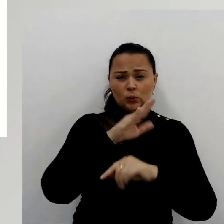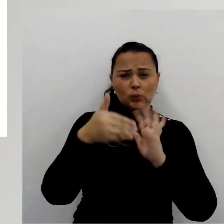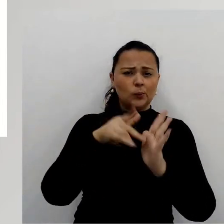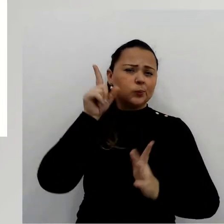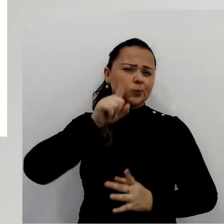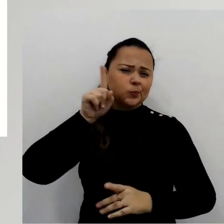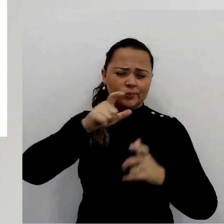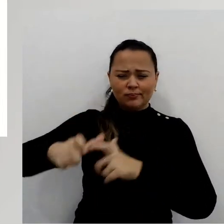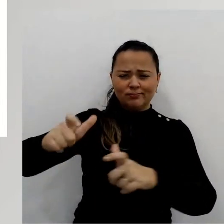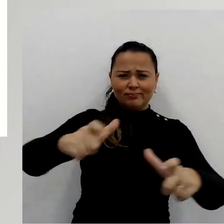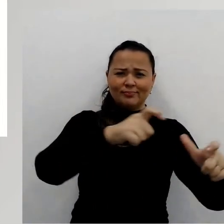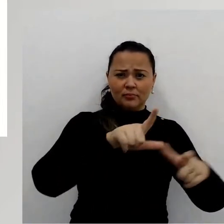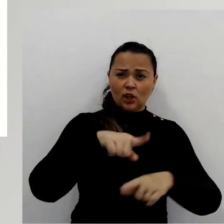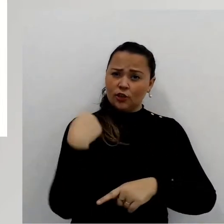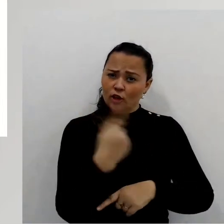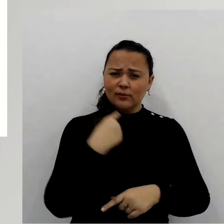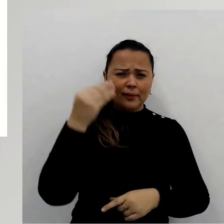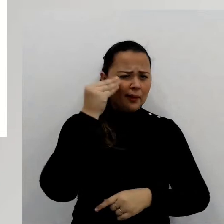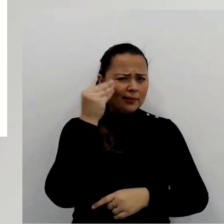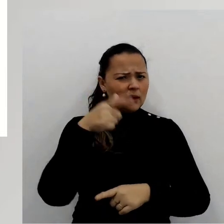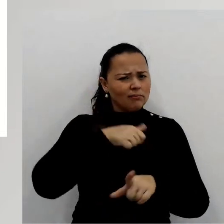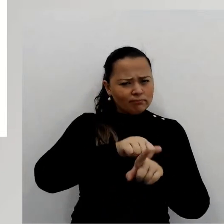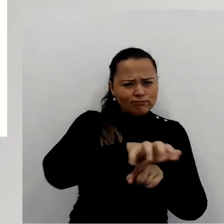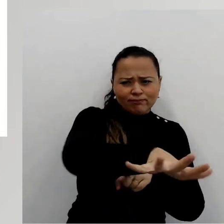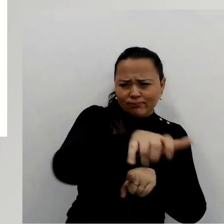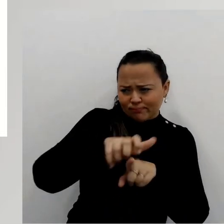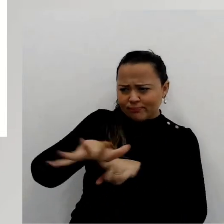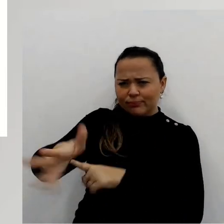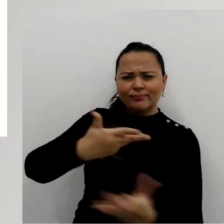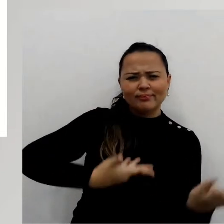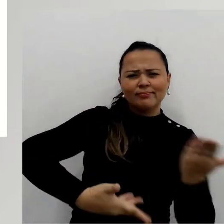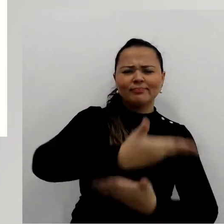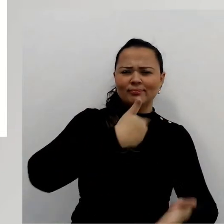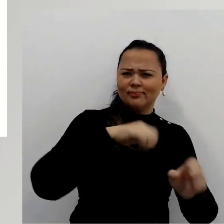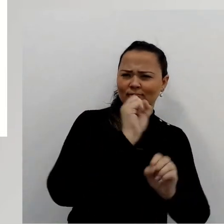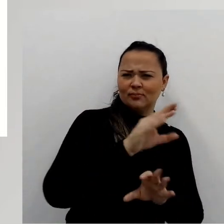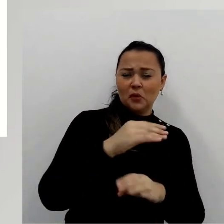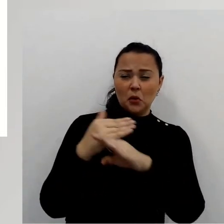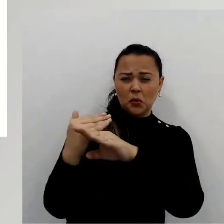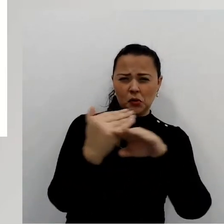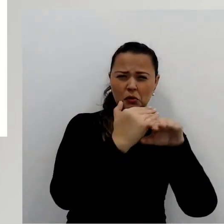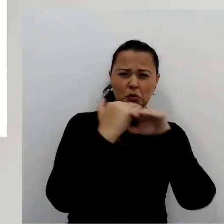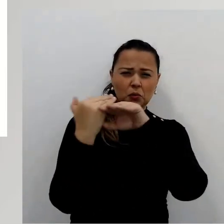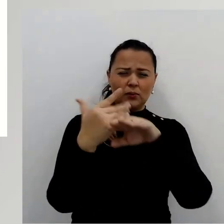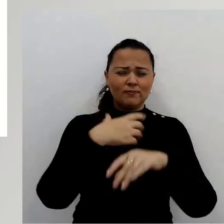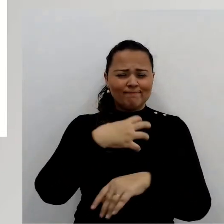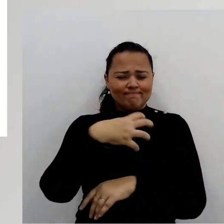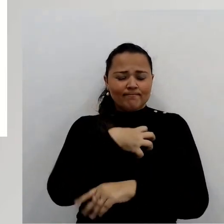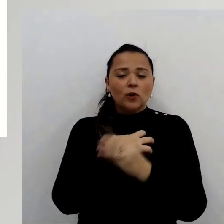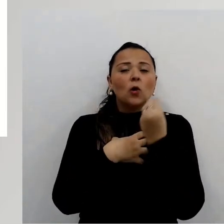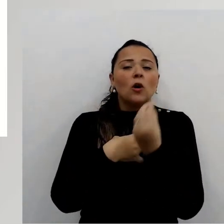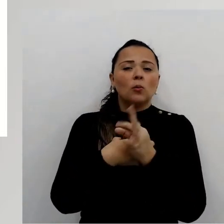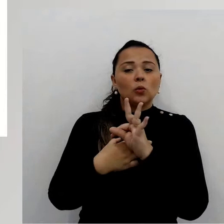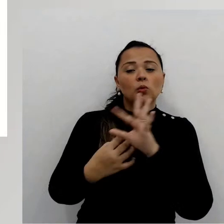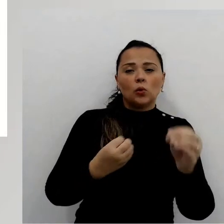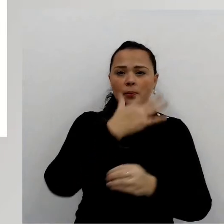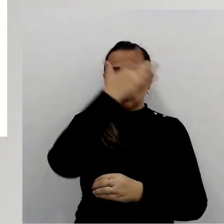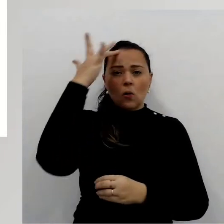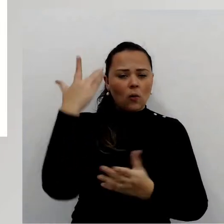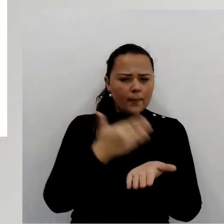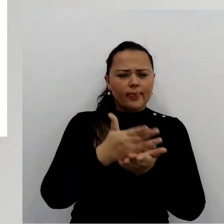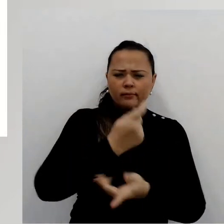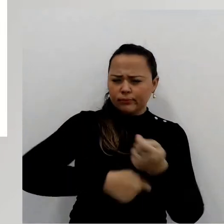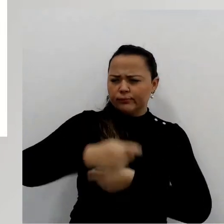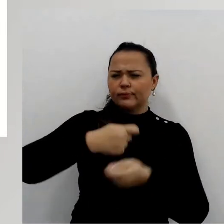get the education out in a standardized way so that everybody begins to do business in this new way